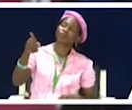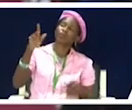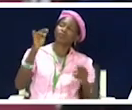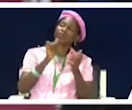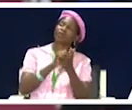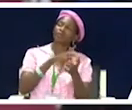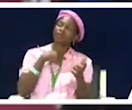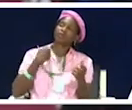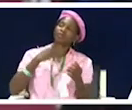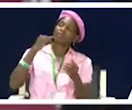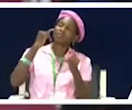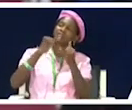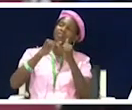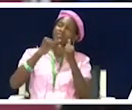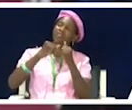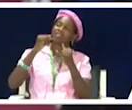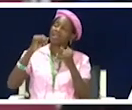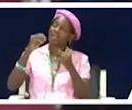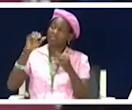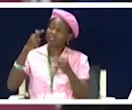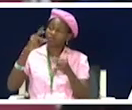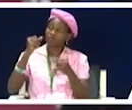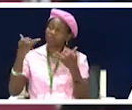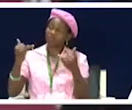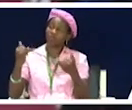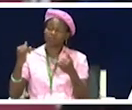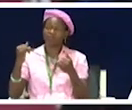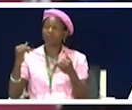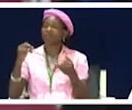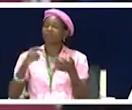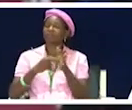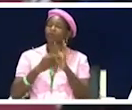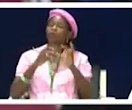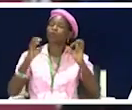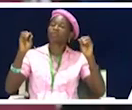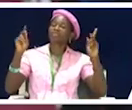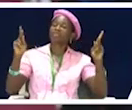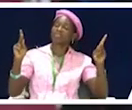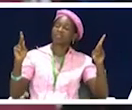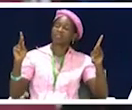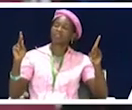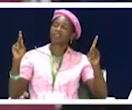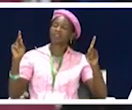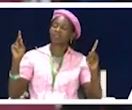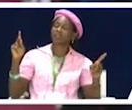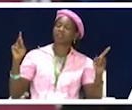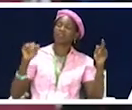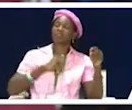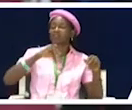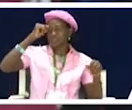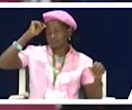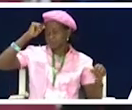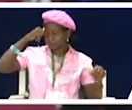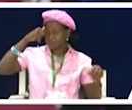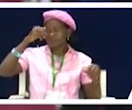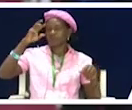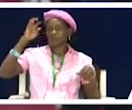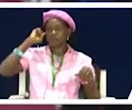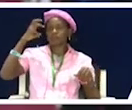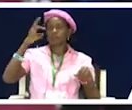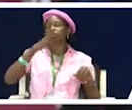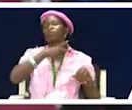Pastor Ilori is an AGO now." I said, "Yes." He said, "Ah, okay. I remember him. He was a